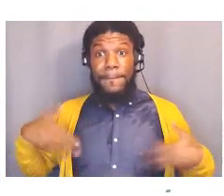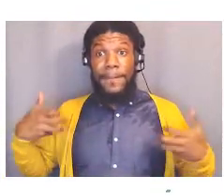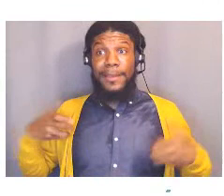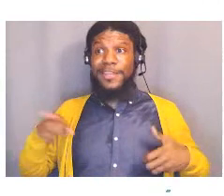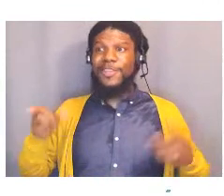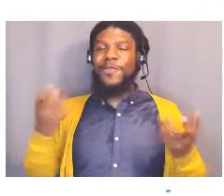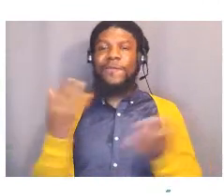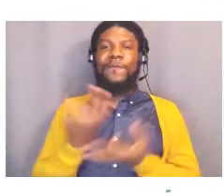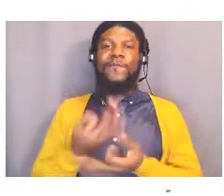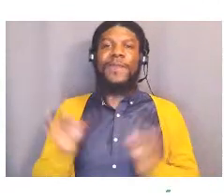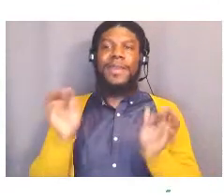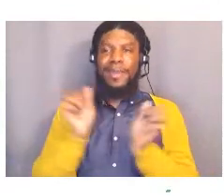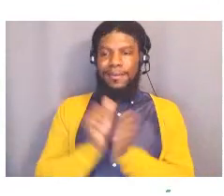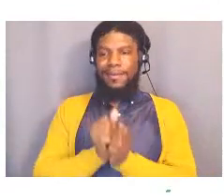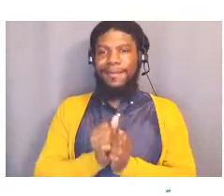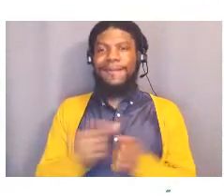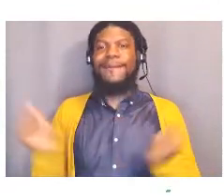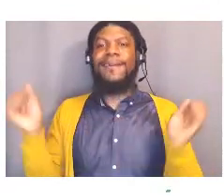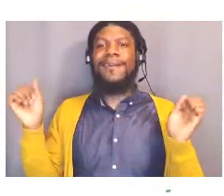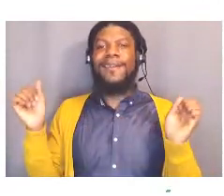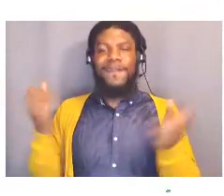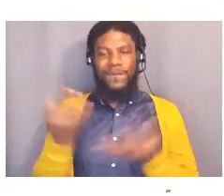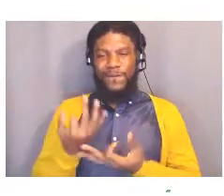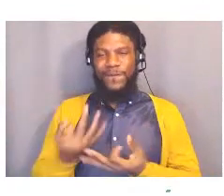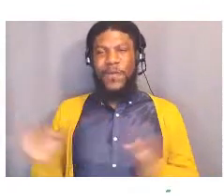free. Free, free.